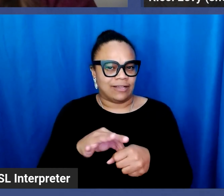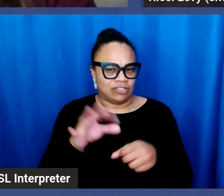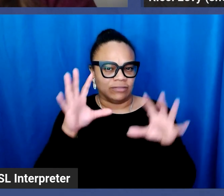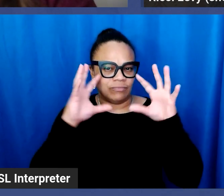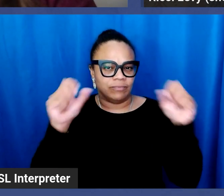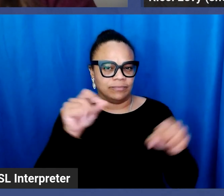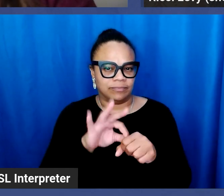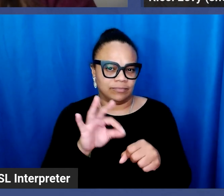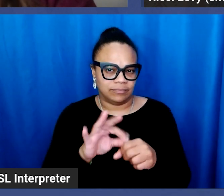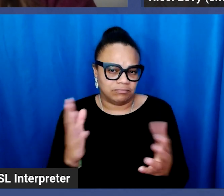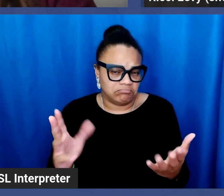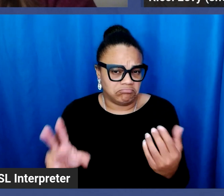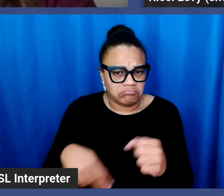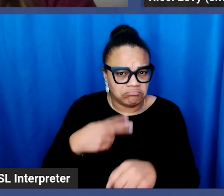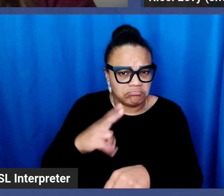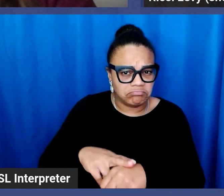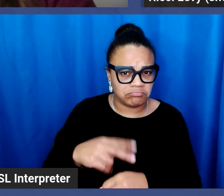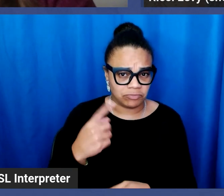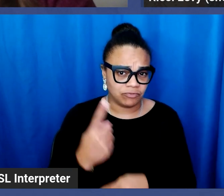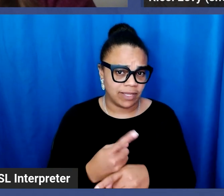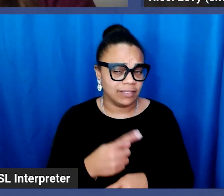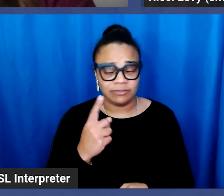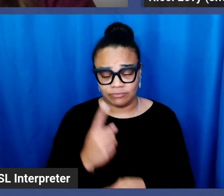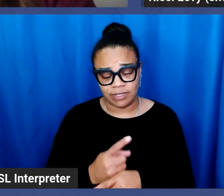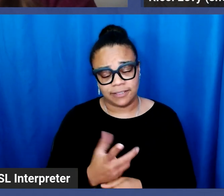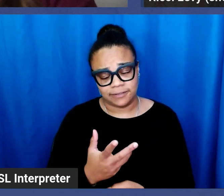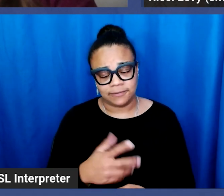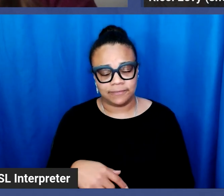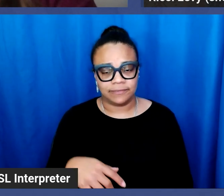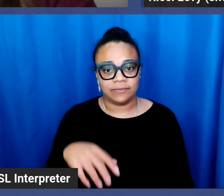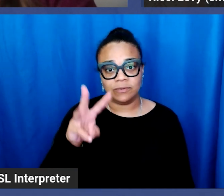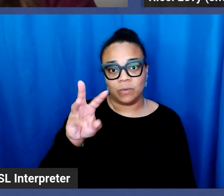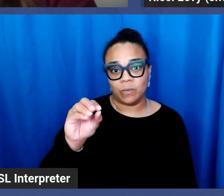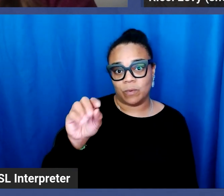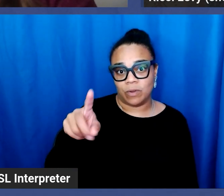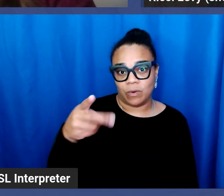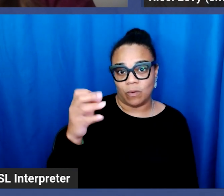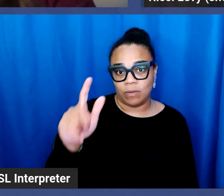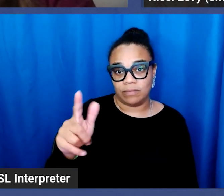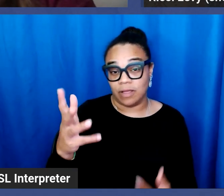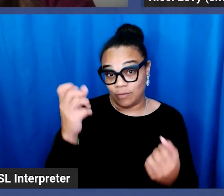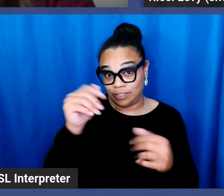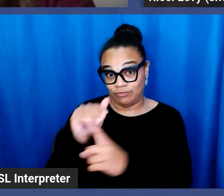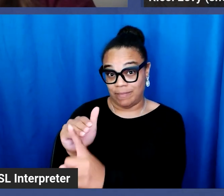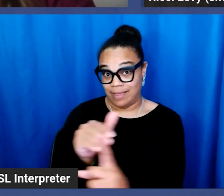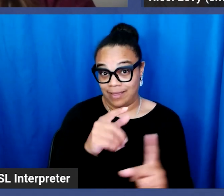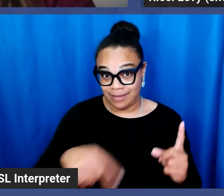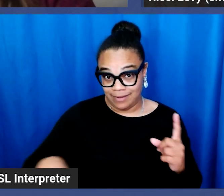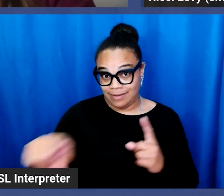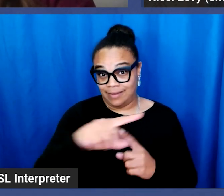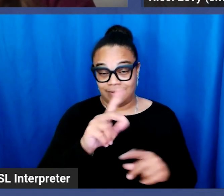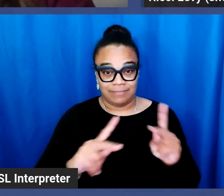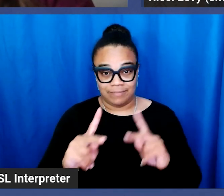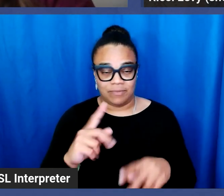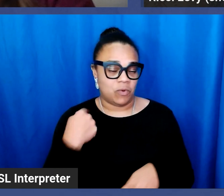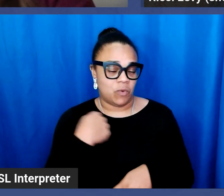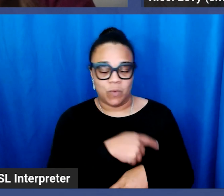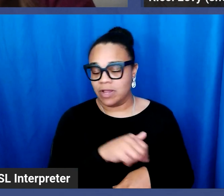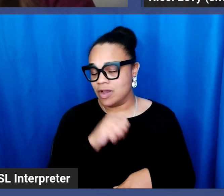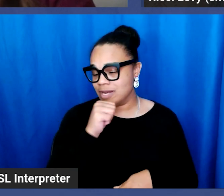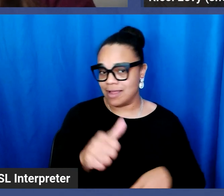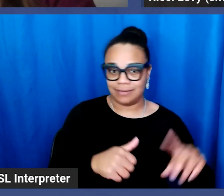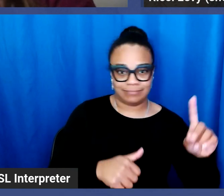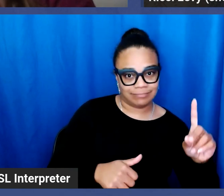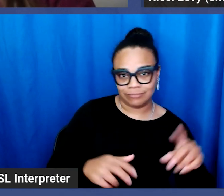Rightfully so, right? Right. Woodhull, I just want to remind folks, is a nonpartisan organization. We are grounded in human